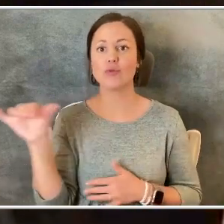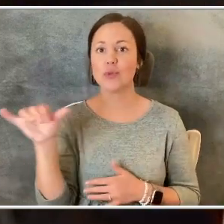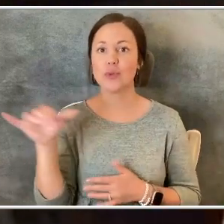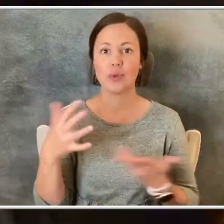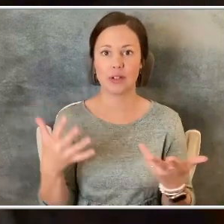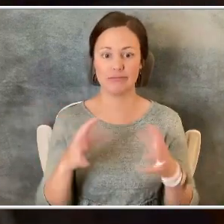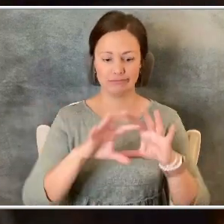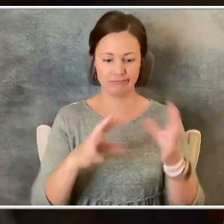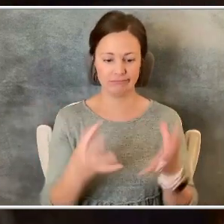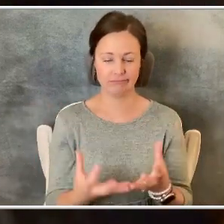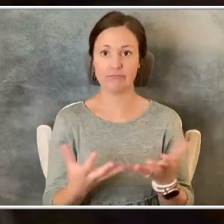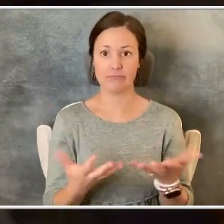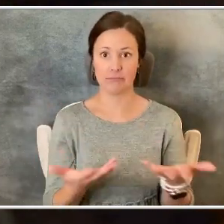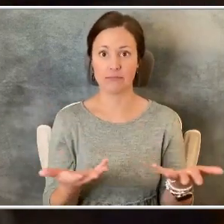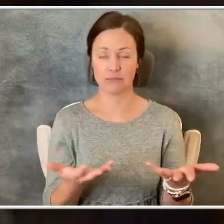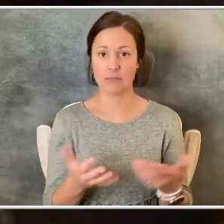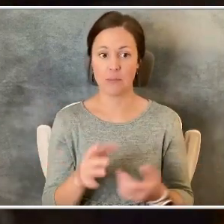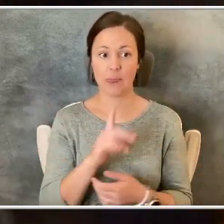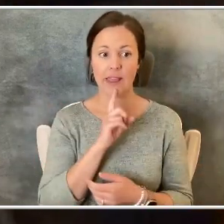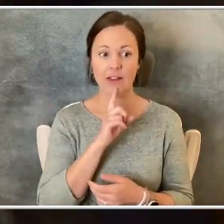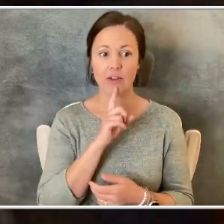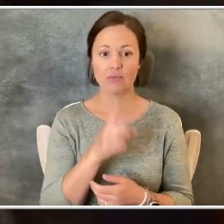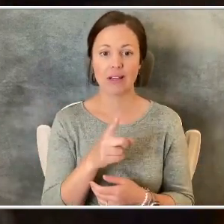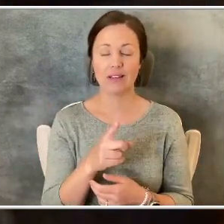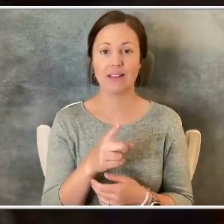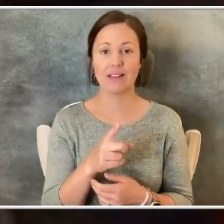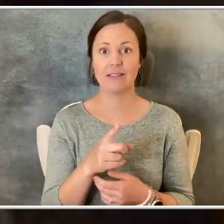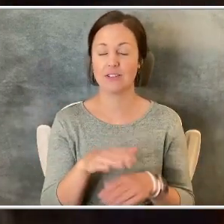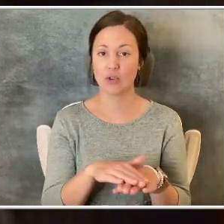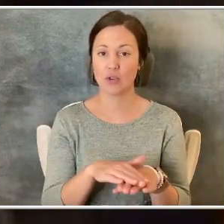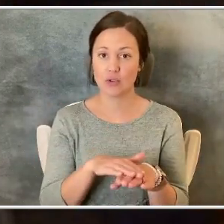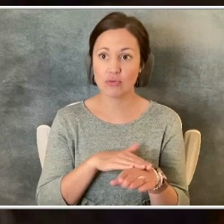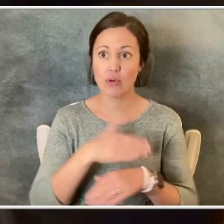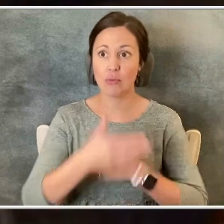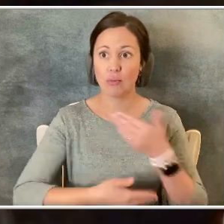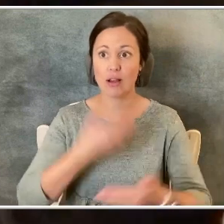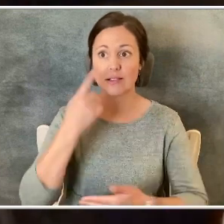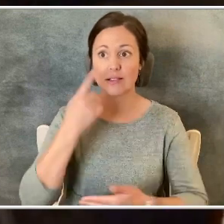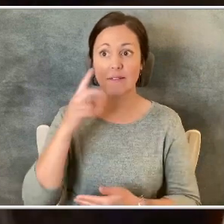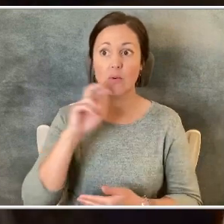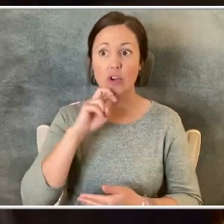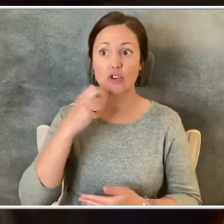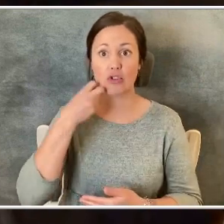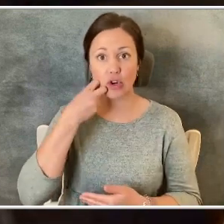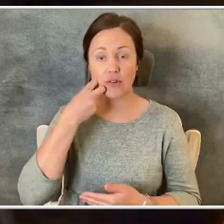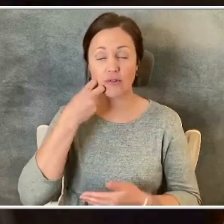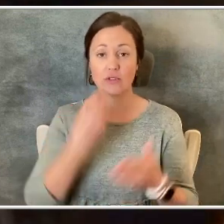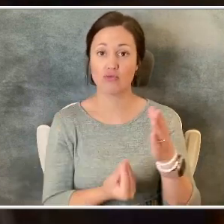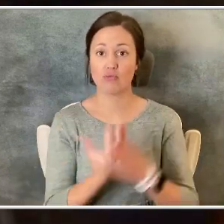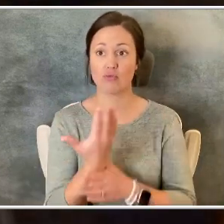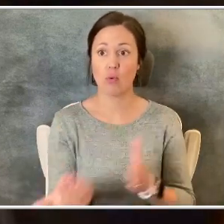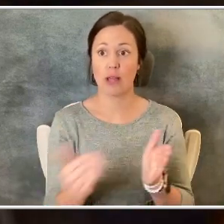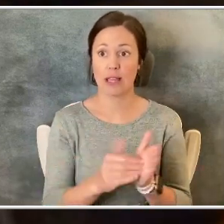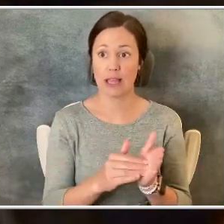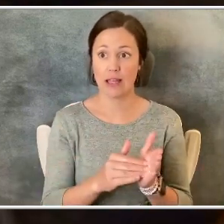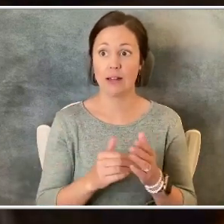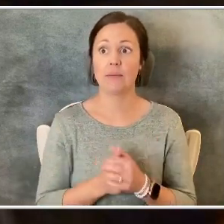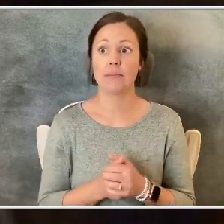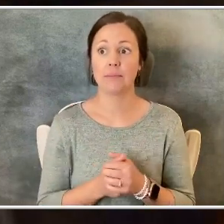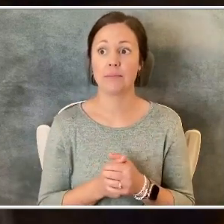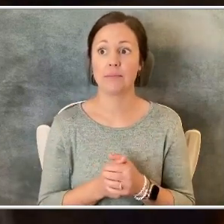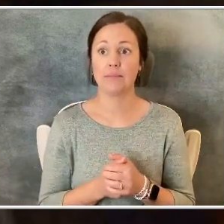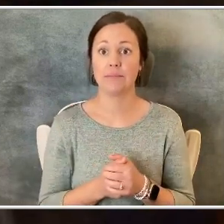that. And it's a very long, slow process for nerves to grow back. There are patients who